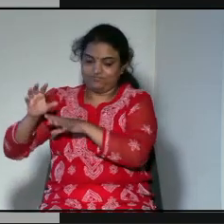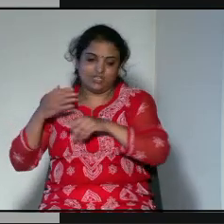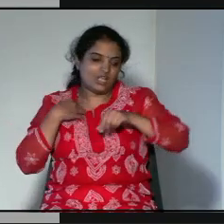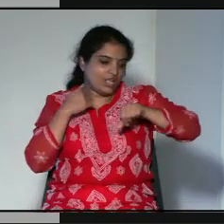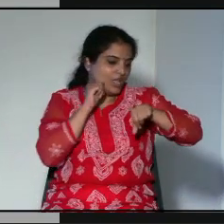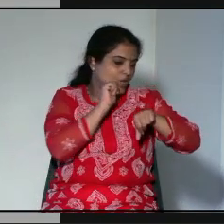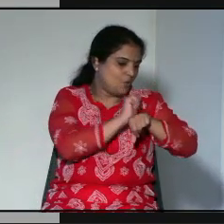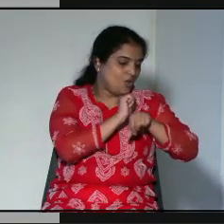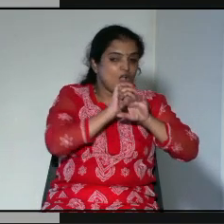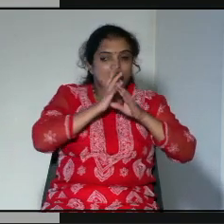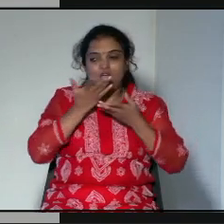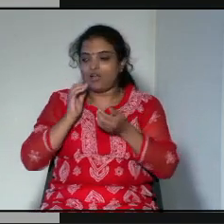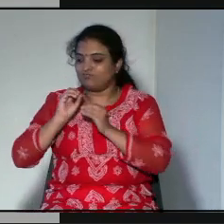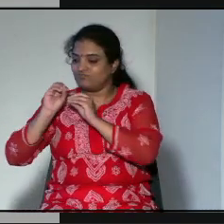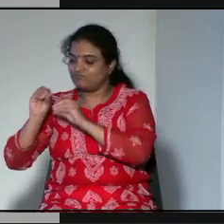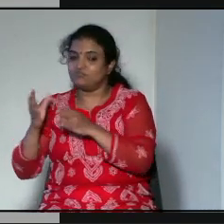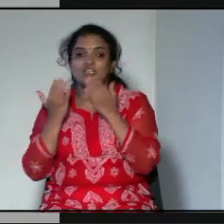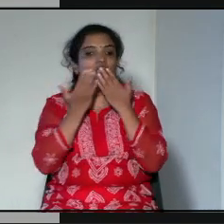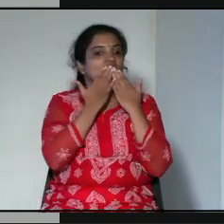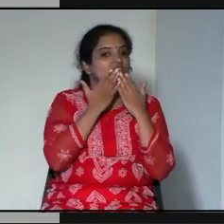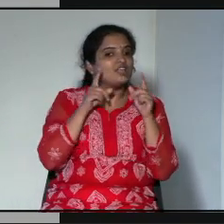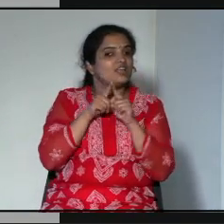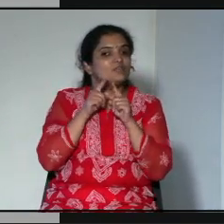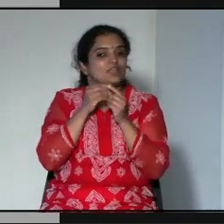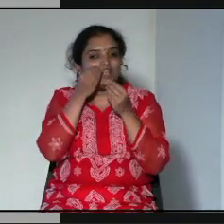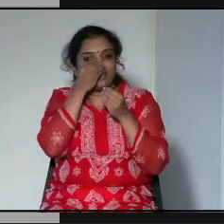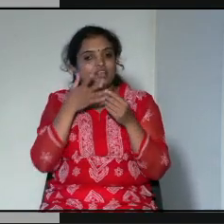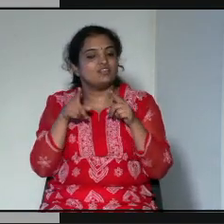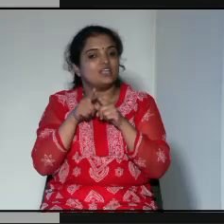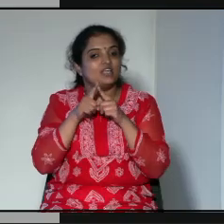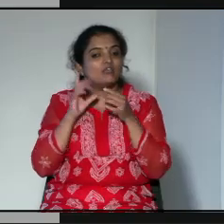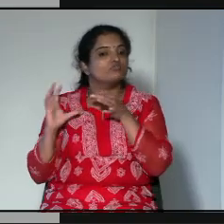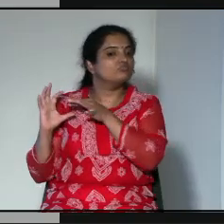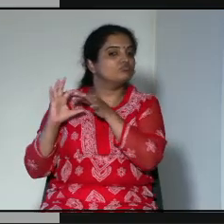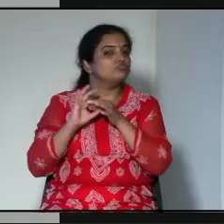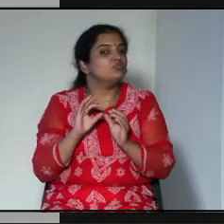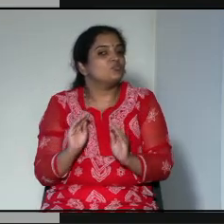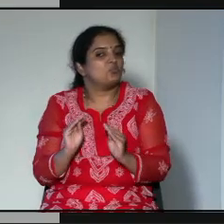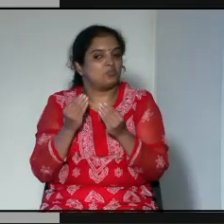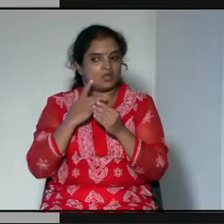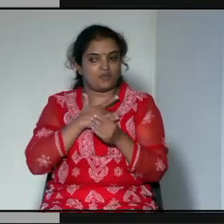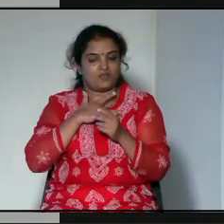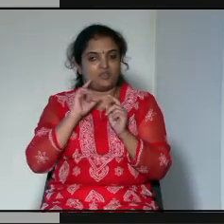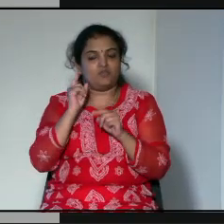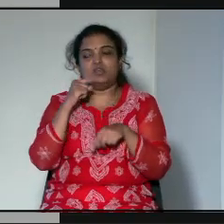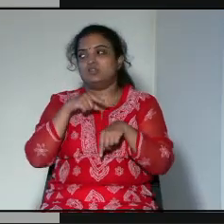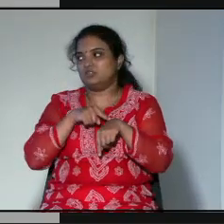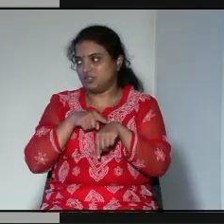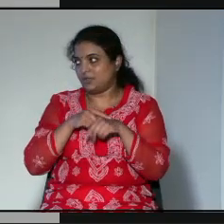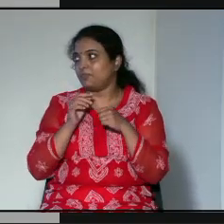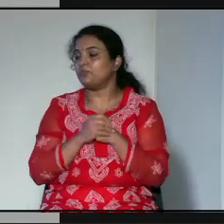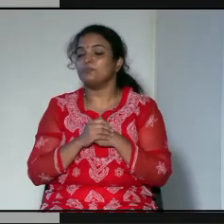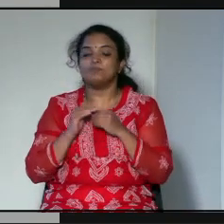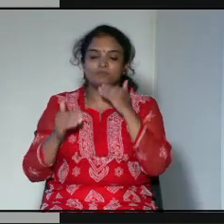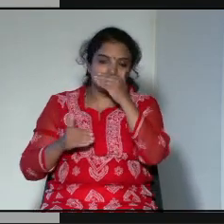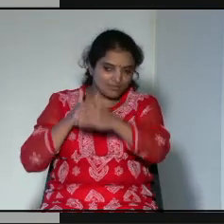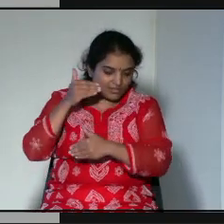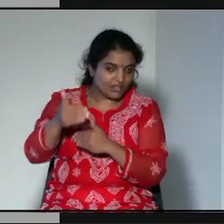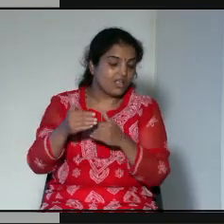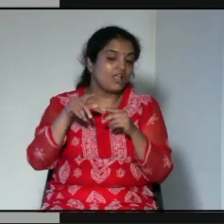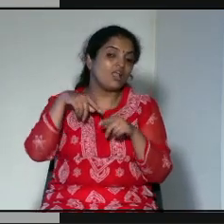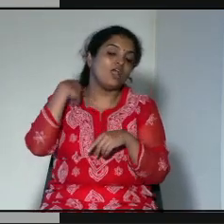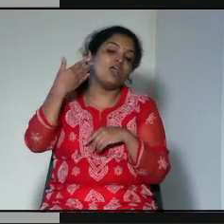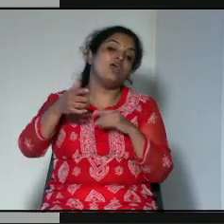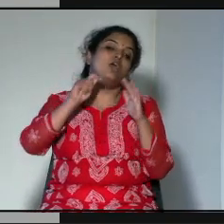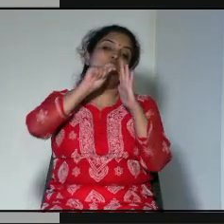and numbers soon expanded into drawing and painting classes. Next, she started to develop a larger Katha project, whose